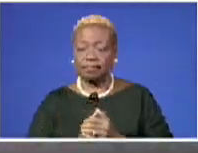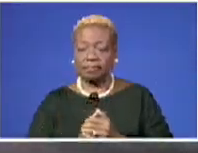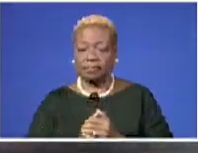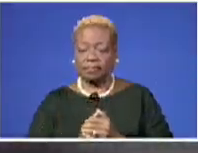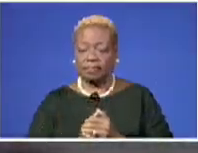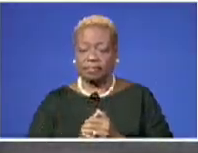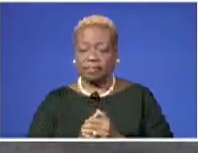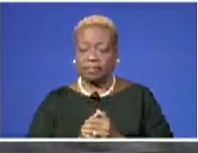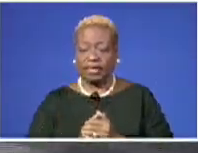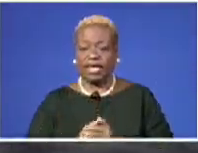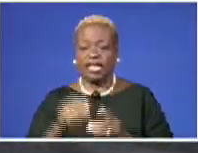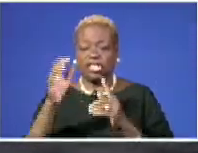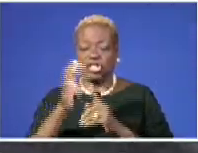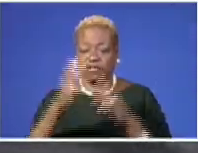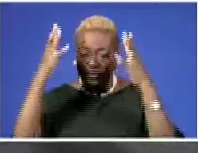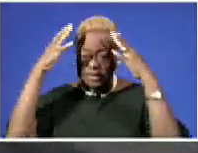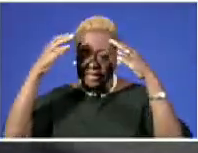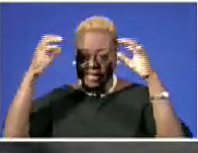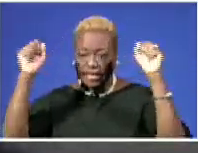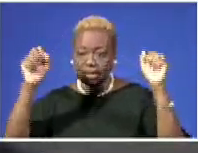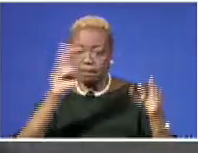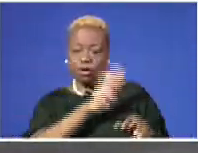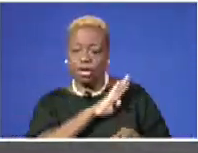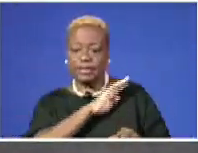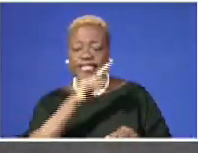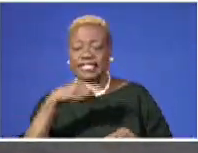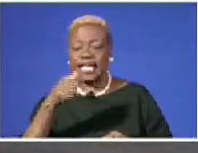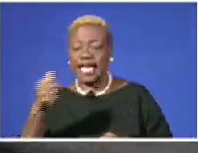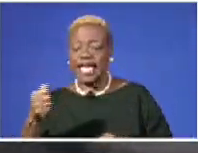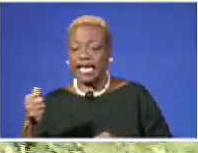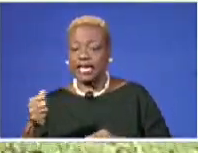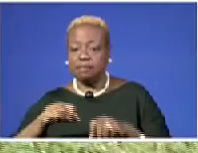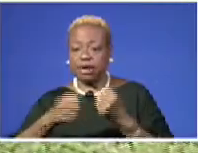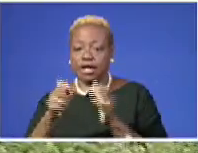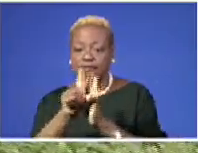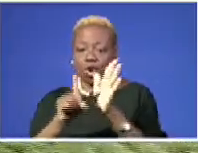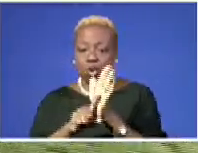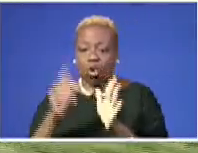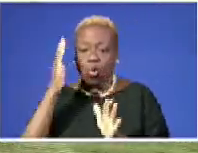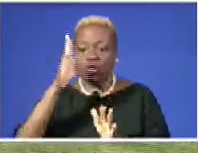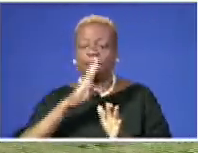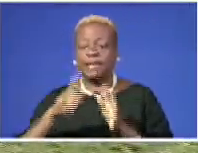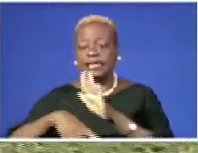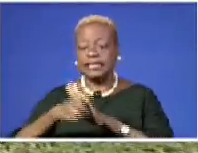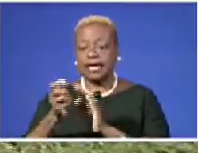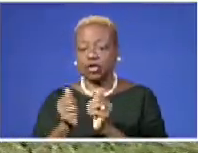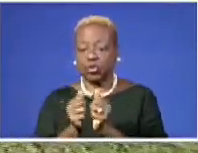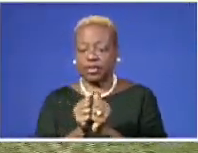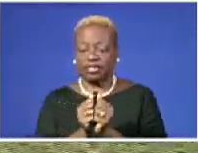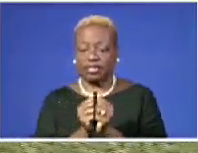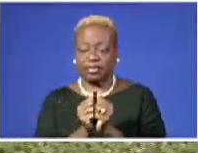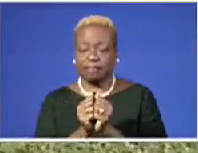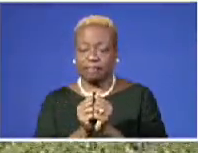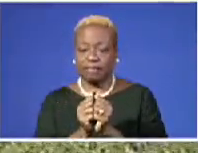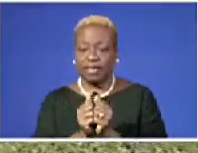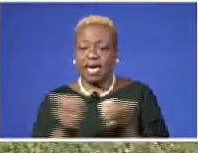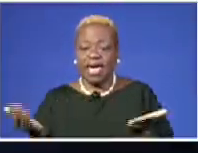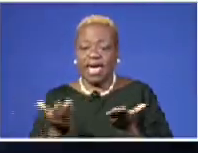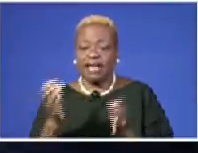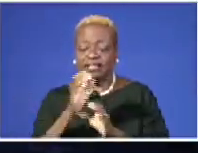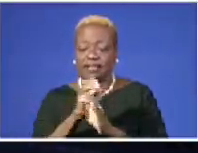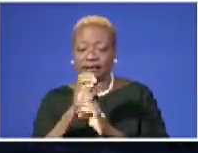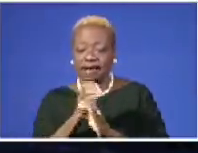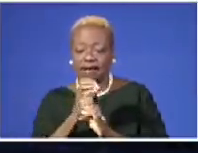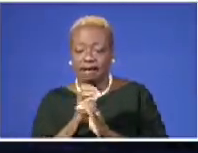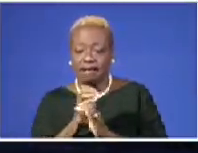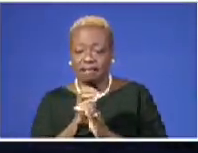Superintendent Bonaby says, however, any infractions of the law will be dealt with. There's a car that arouses